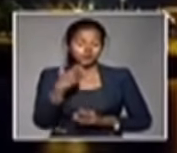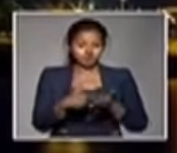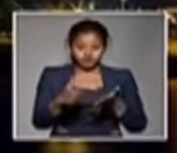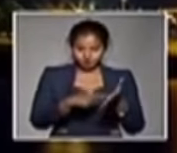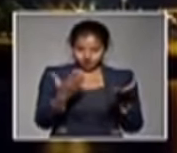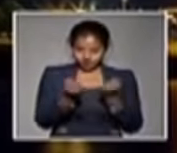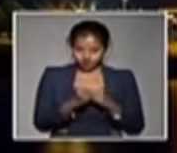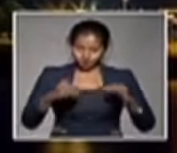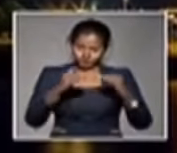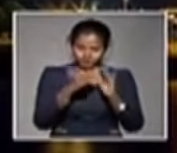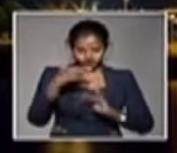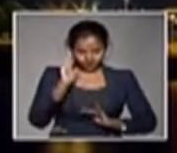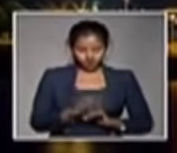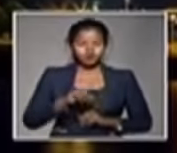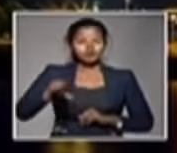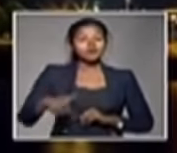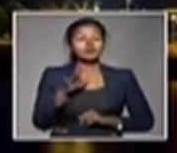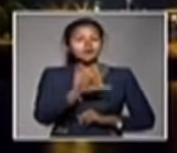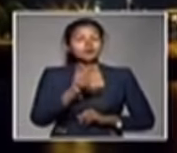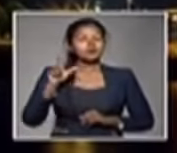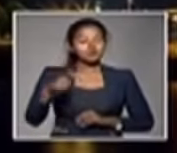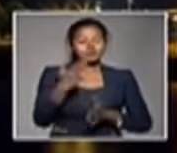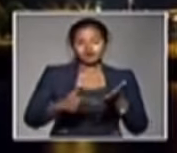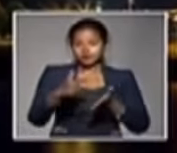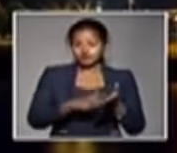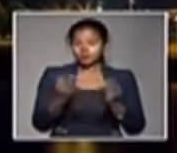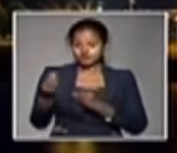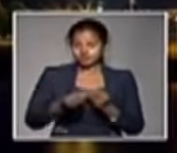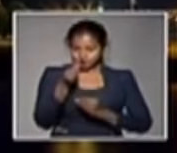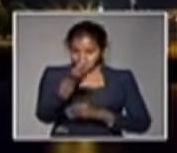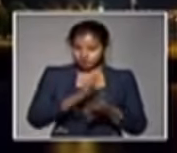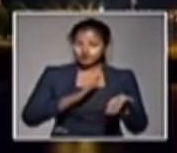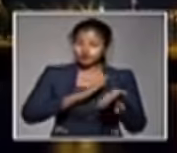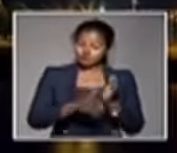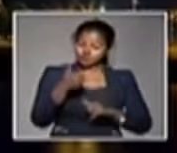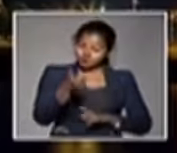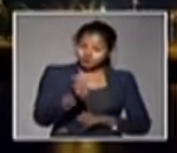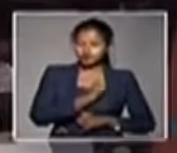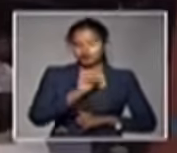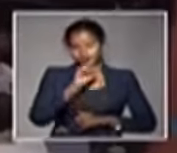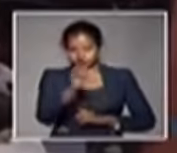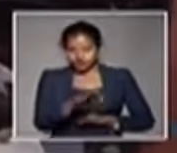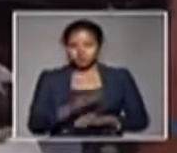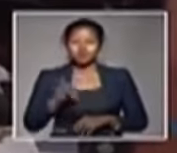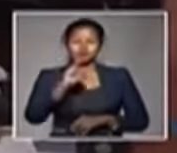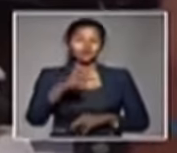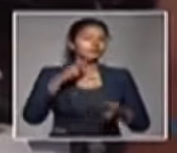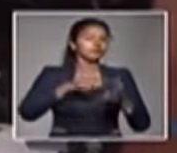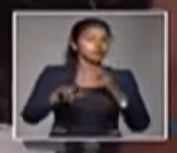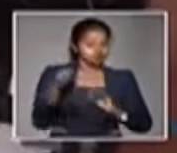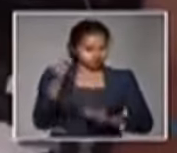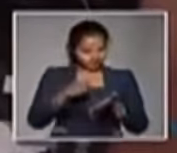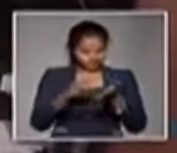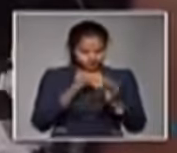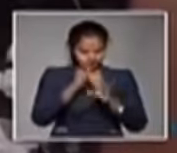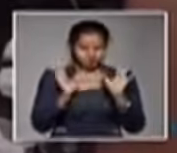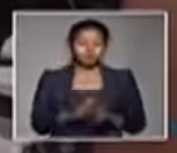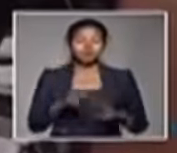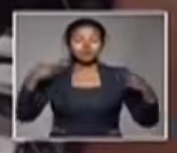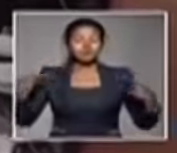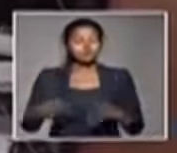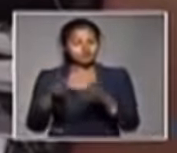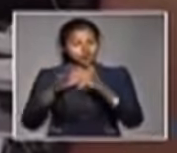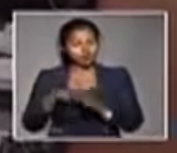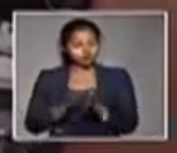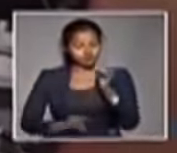stage. 157 votes were cast in favour, 64 against. A group of opposition